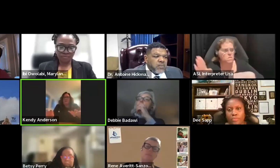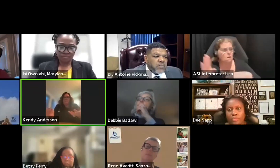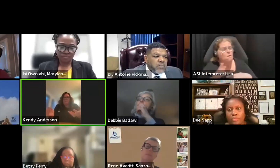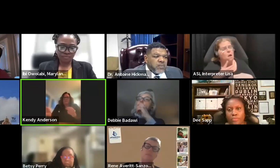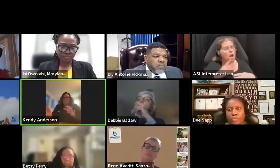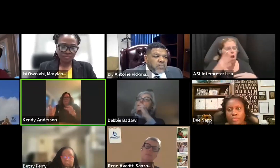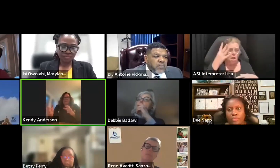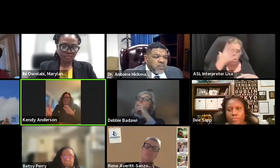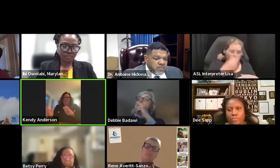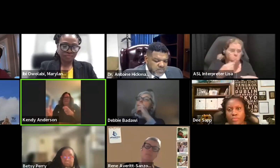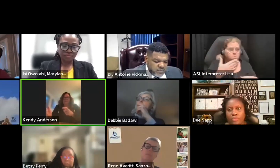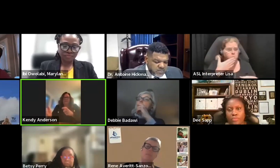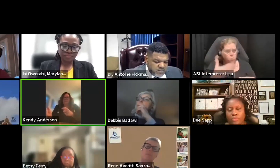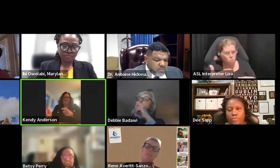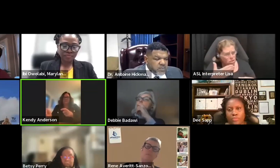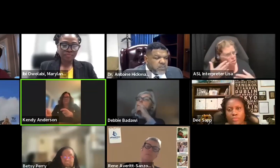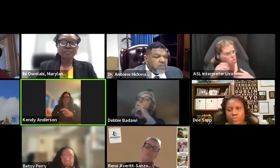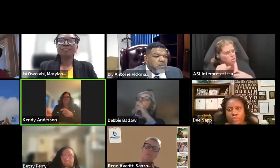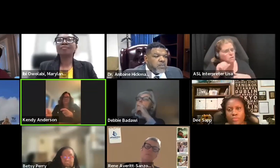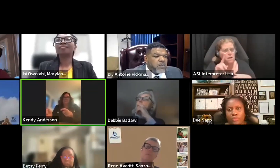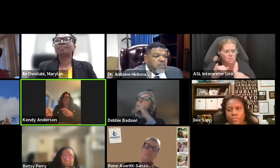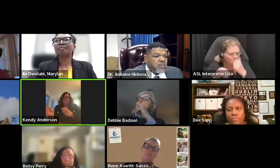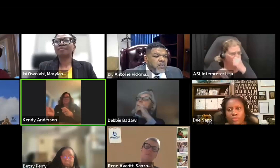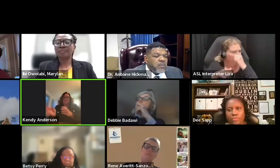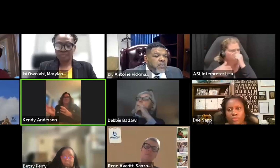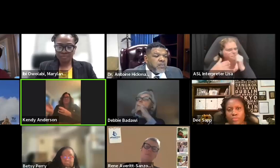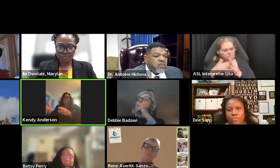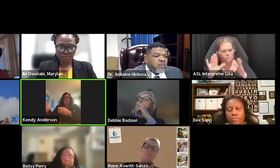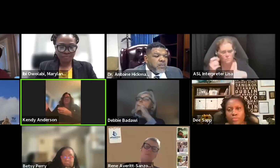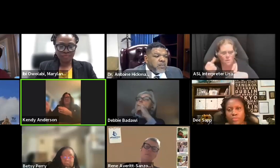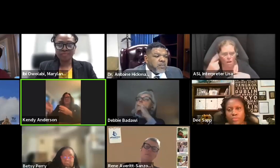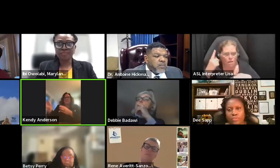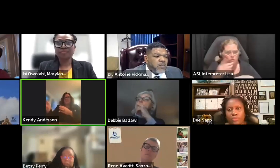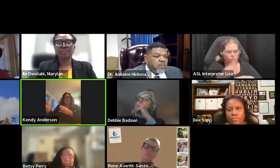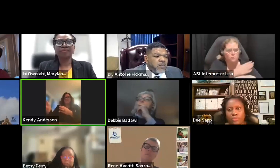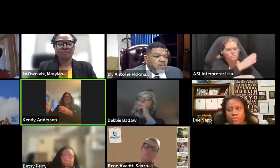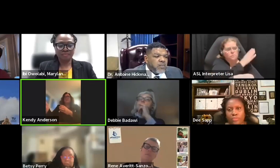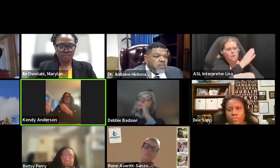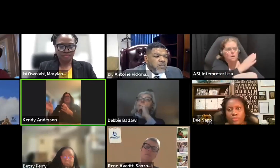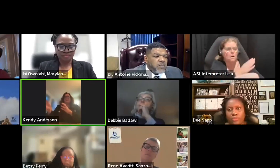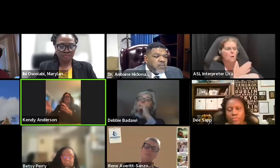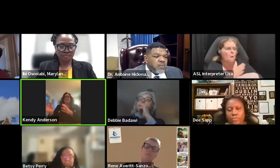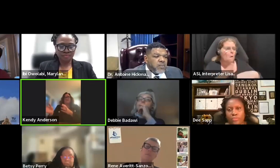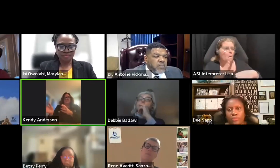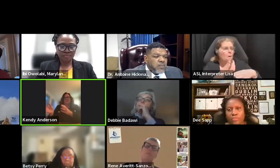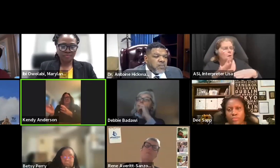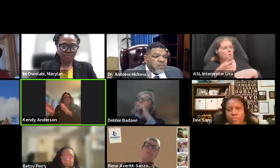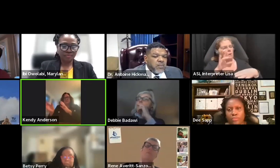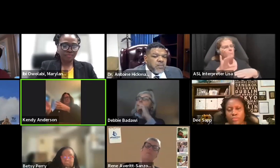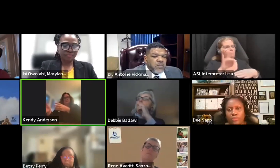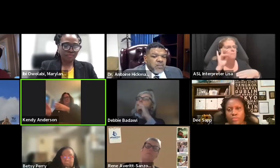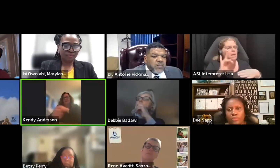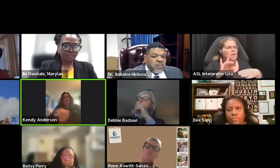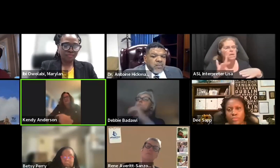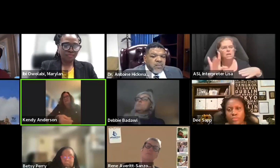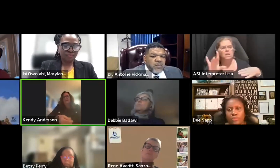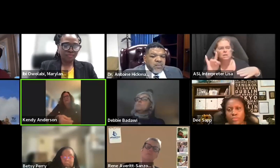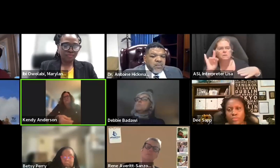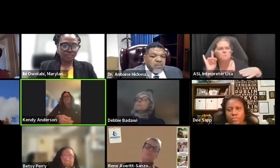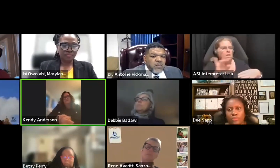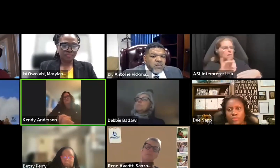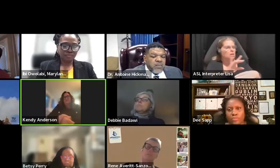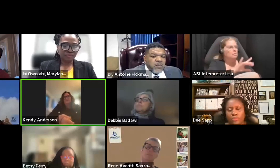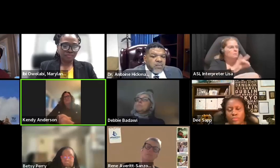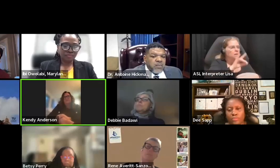good job with SDI and understanding the research-based component, they can just pick certain sections to